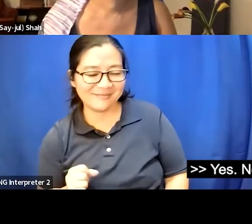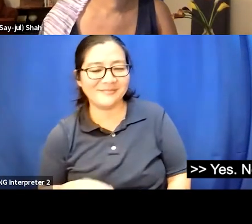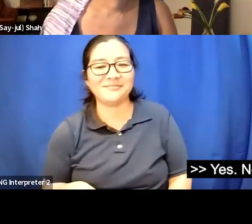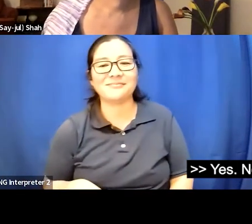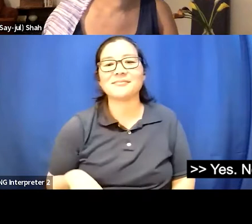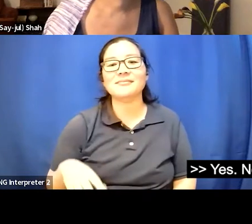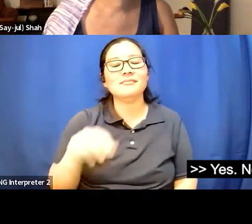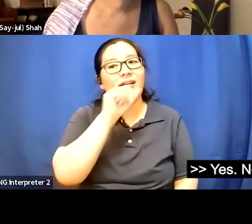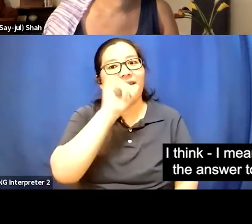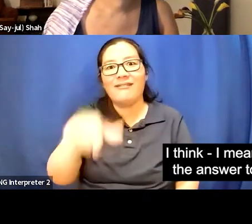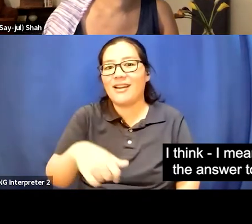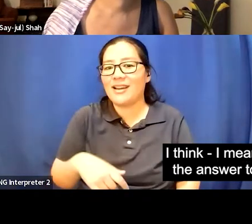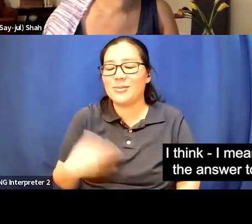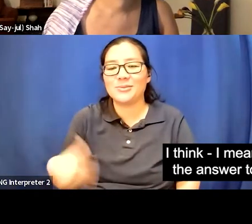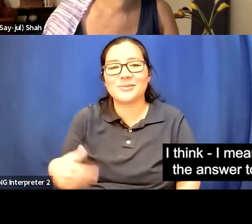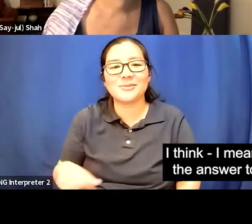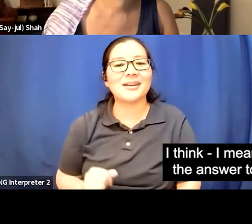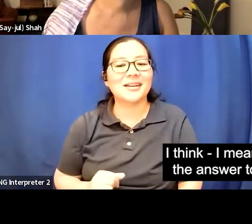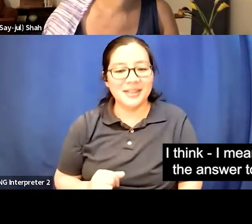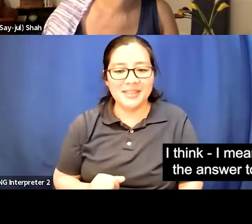No, I love that.